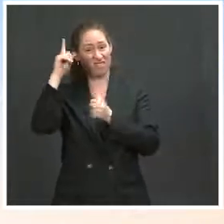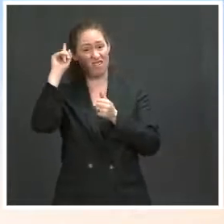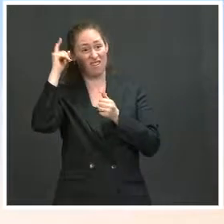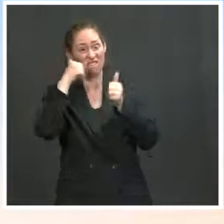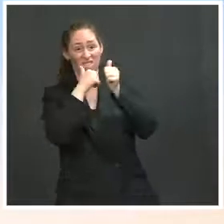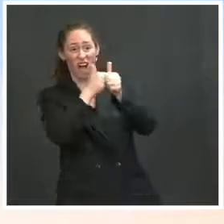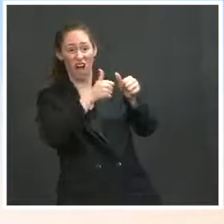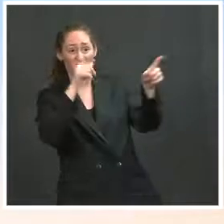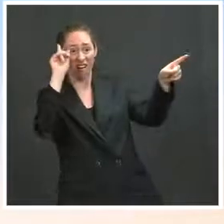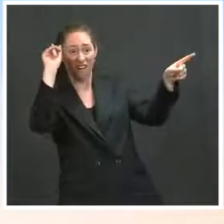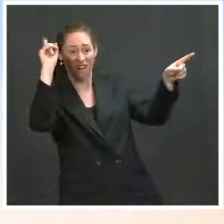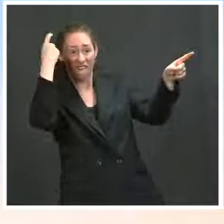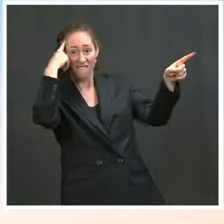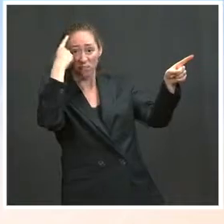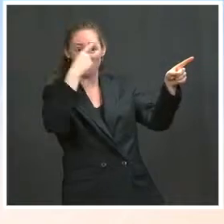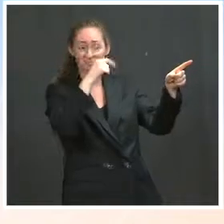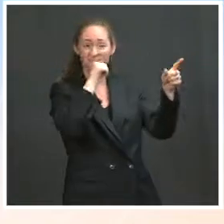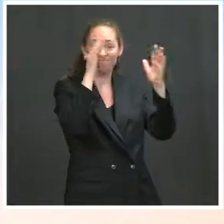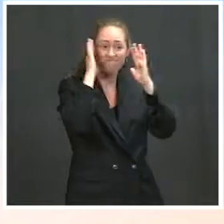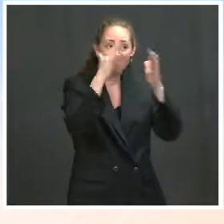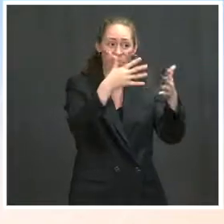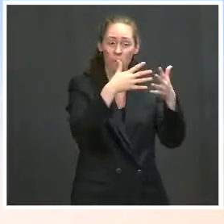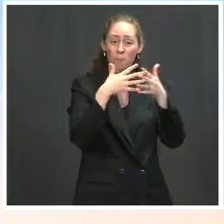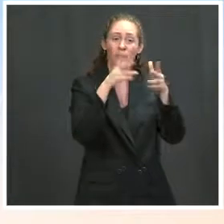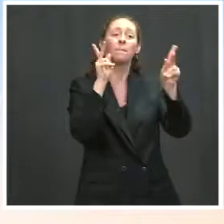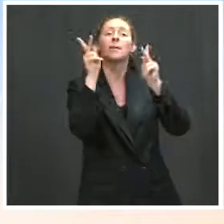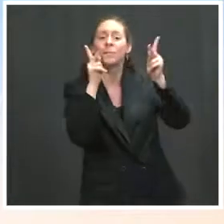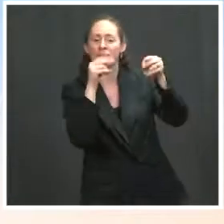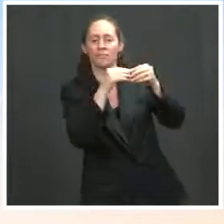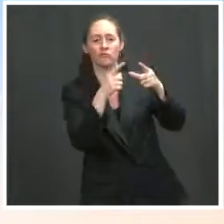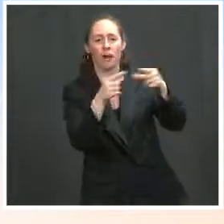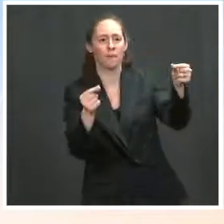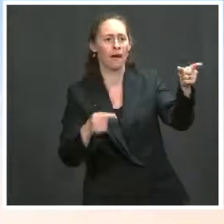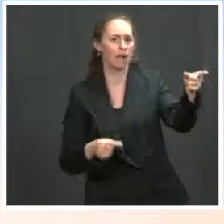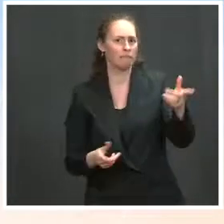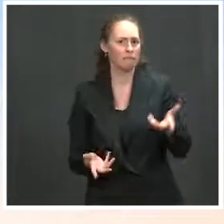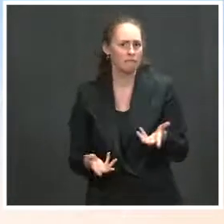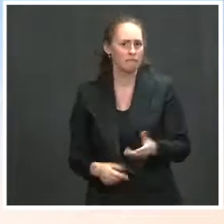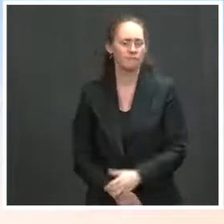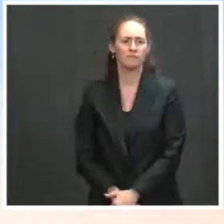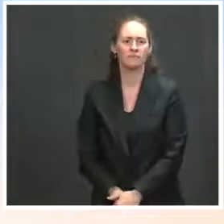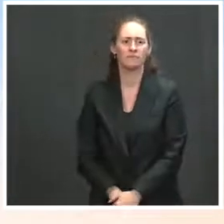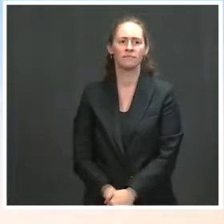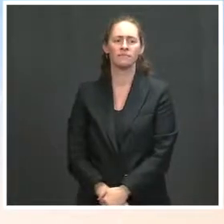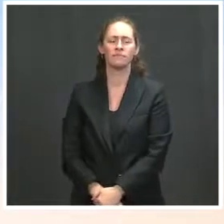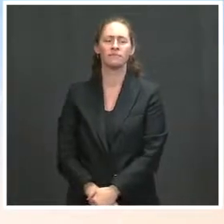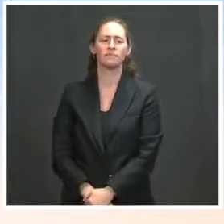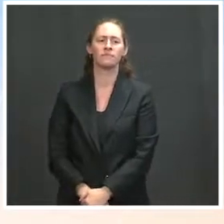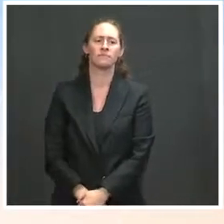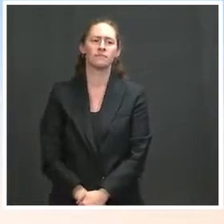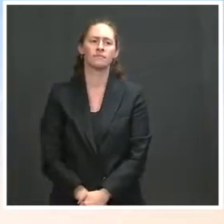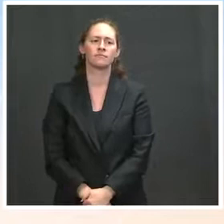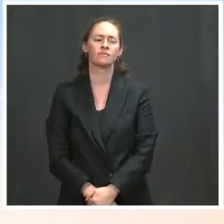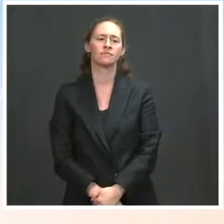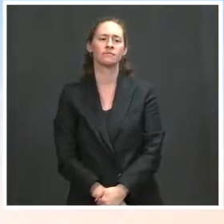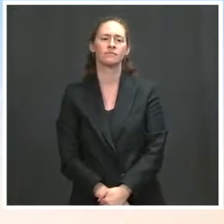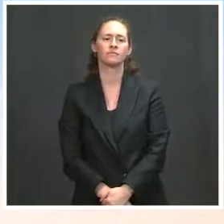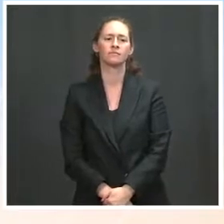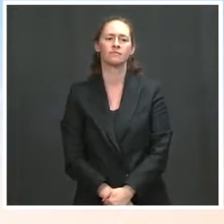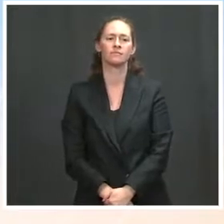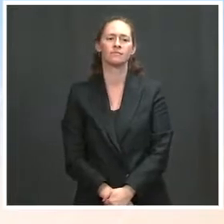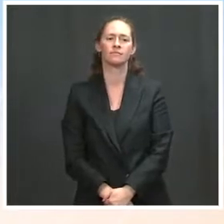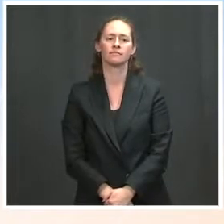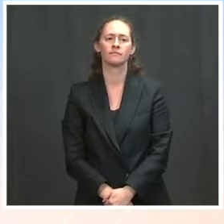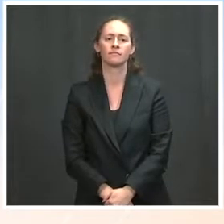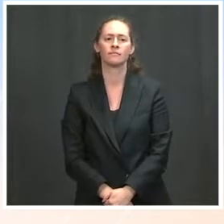mean, it really goes back to what I was saying earlier, is that, we truly respect the decision,